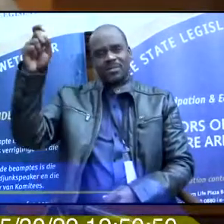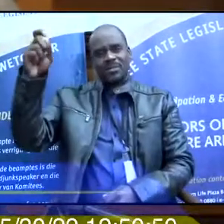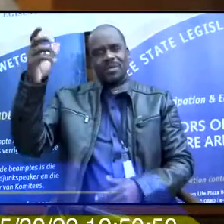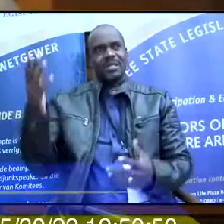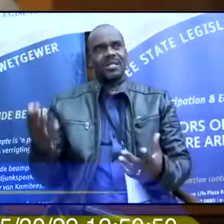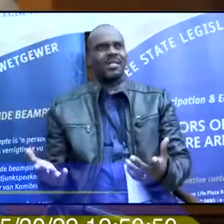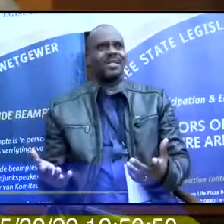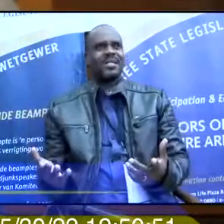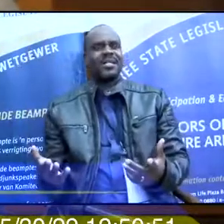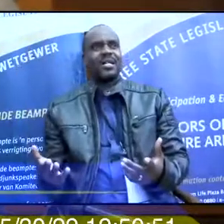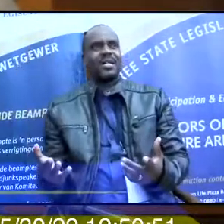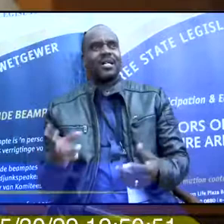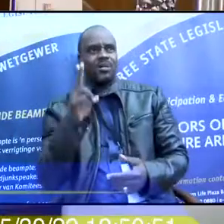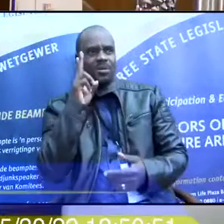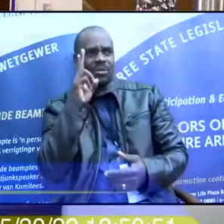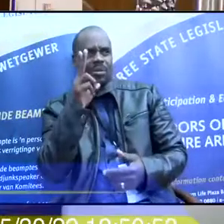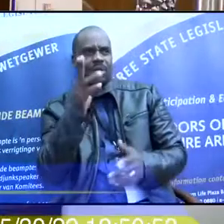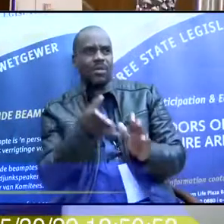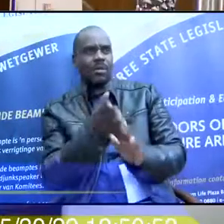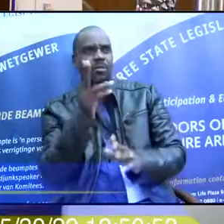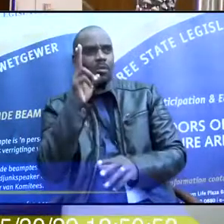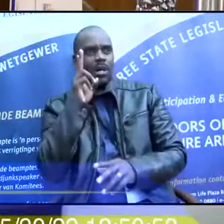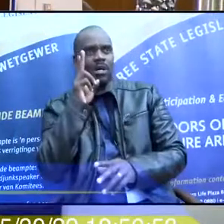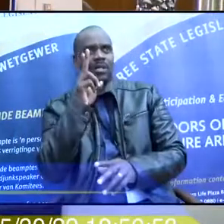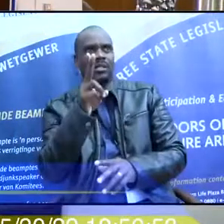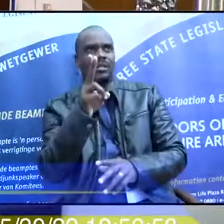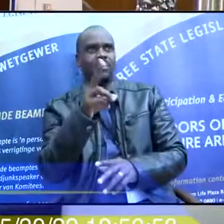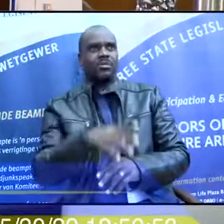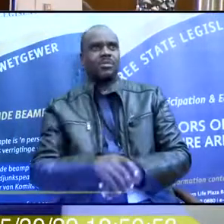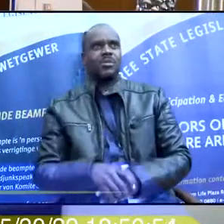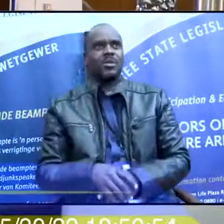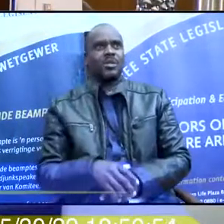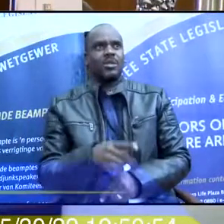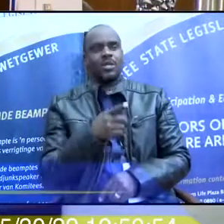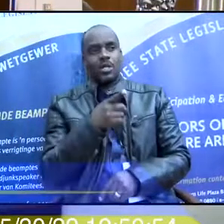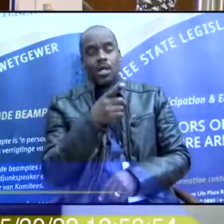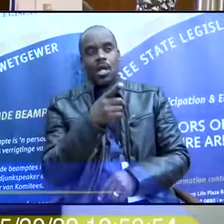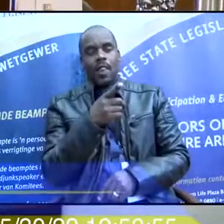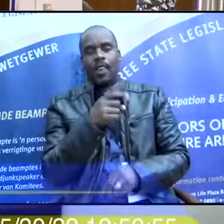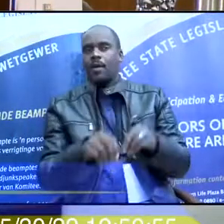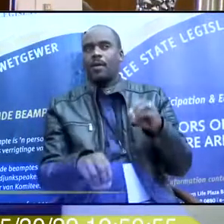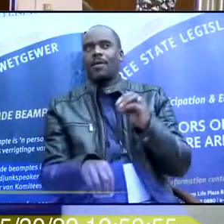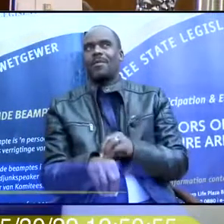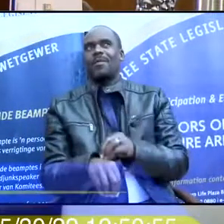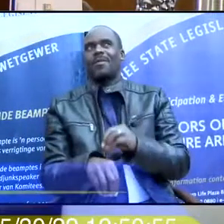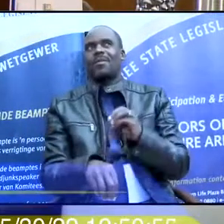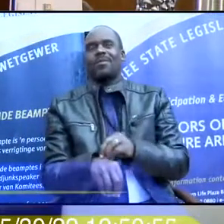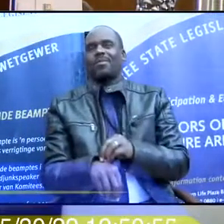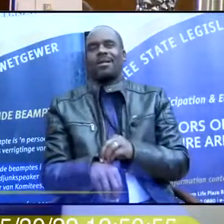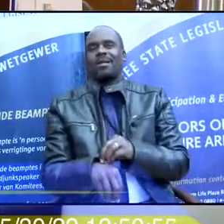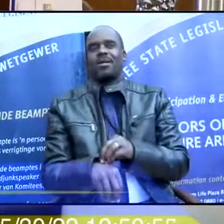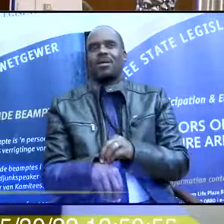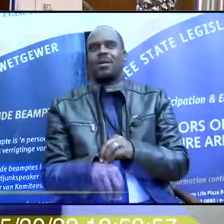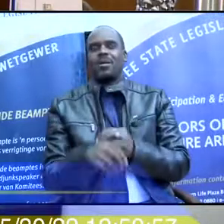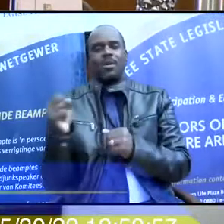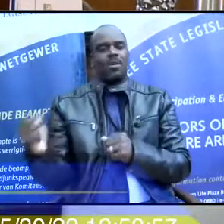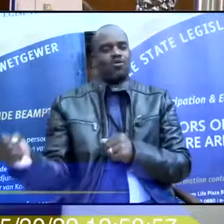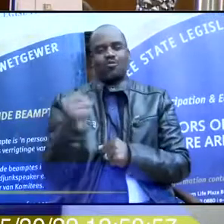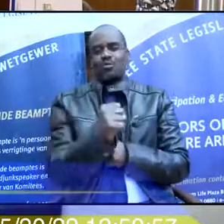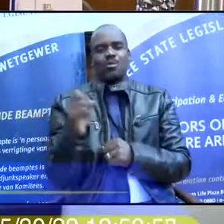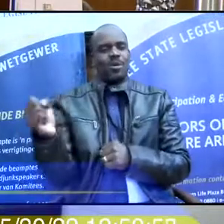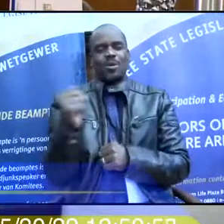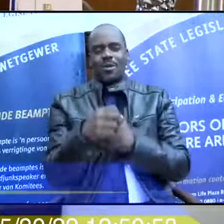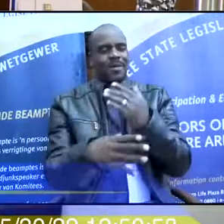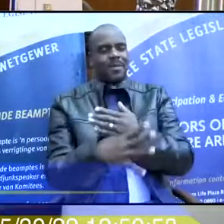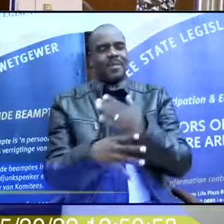area you'll see that it's a peak store no employees are supposed to work there